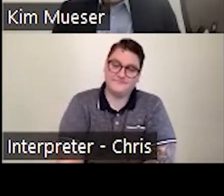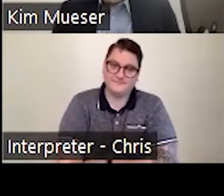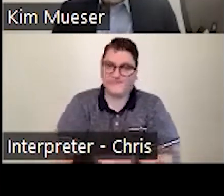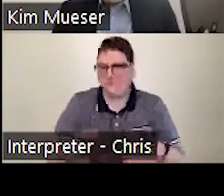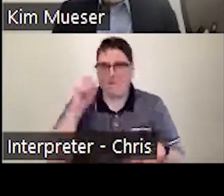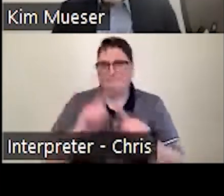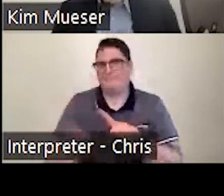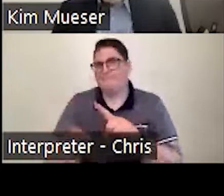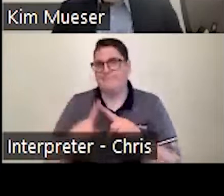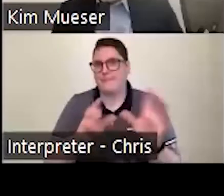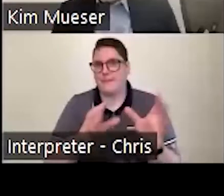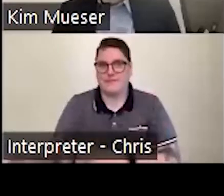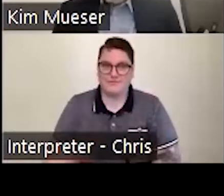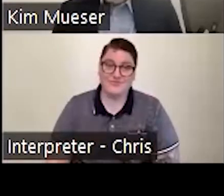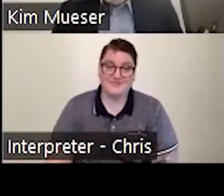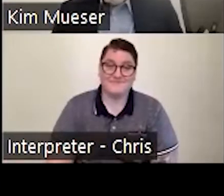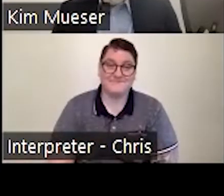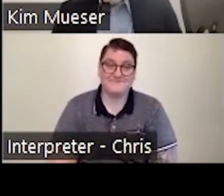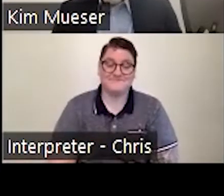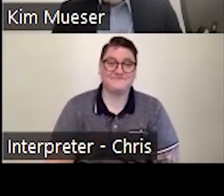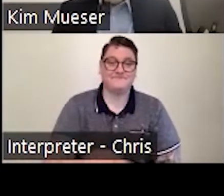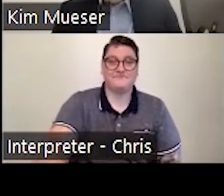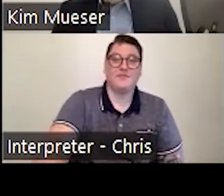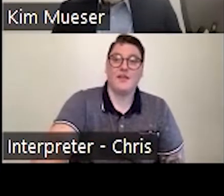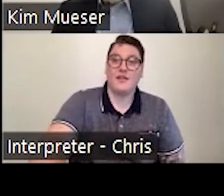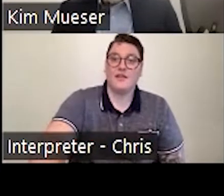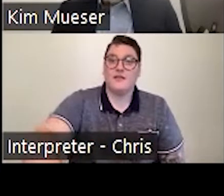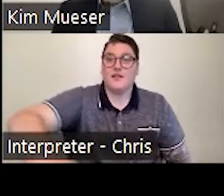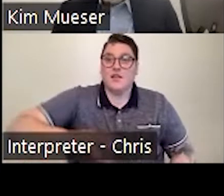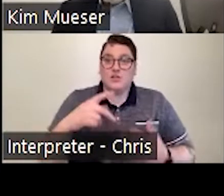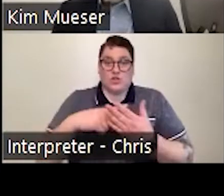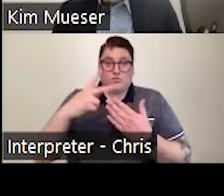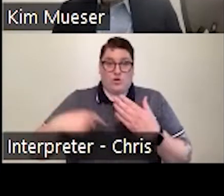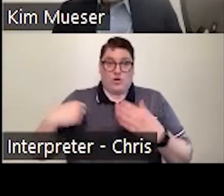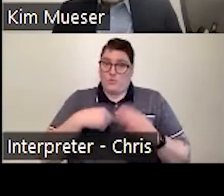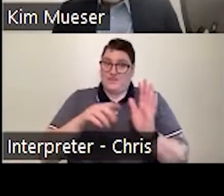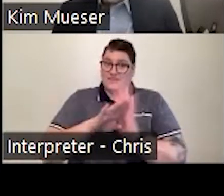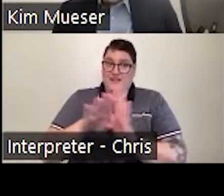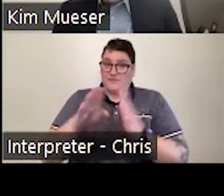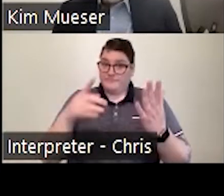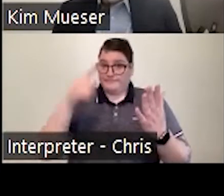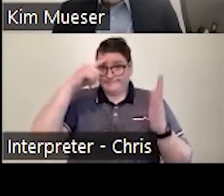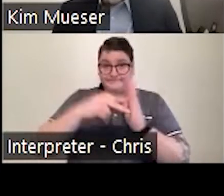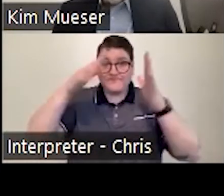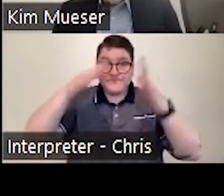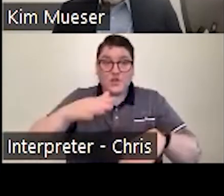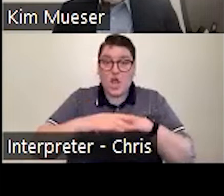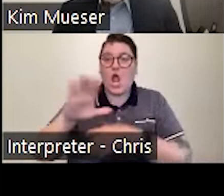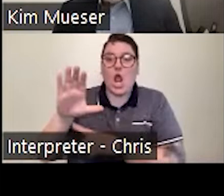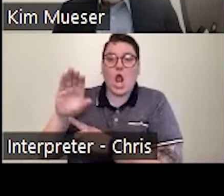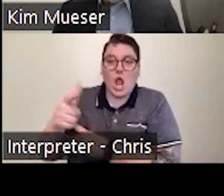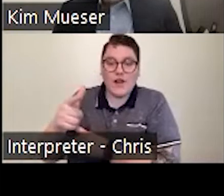populations. So the program that we developed, we decided to focus it on cognitive